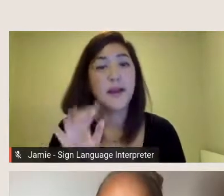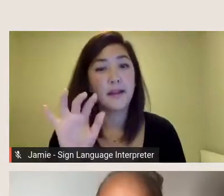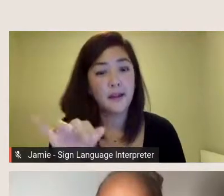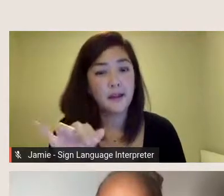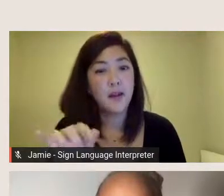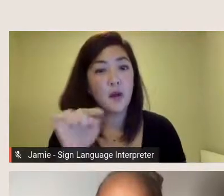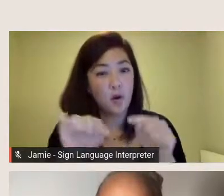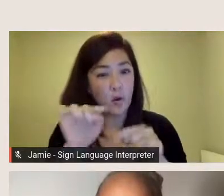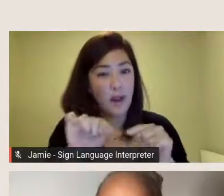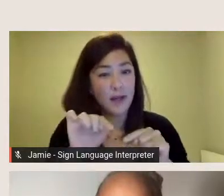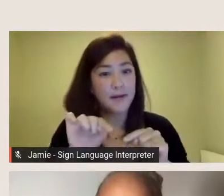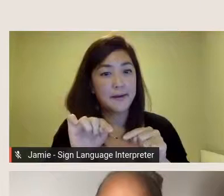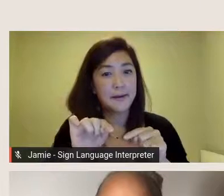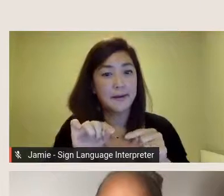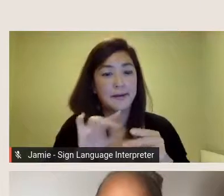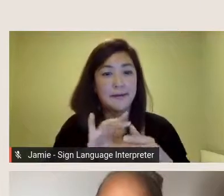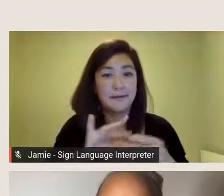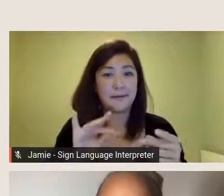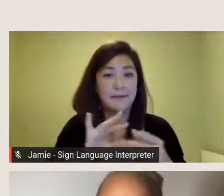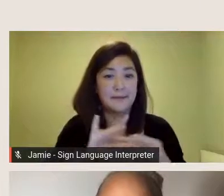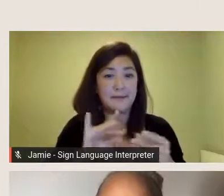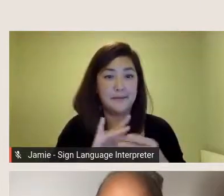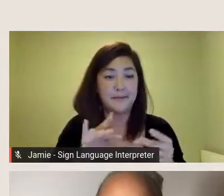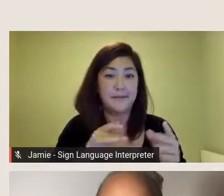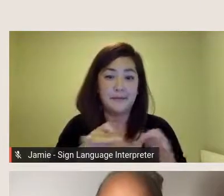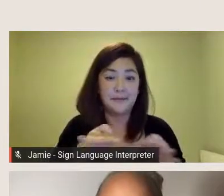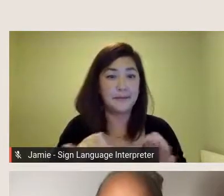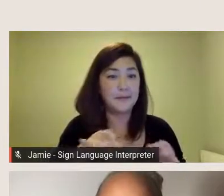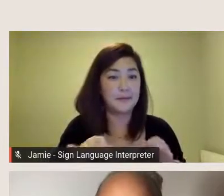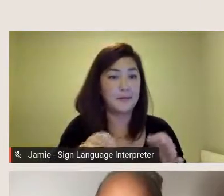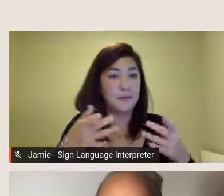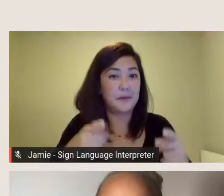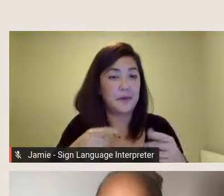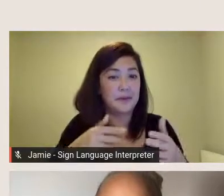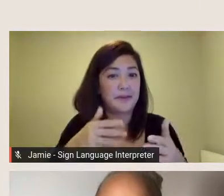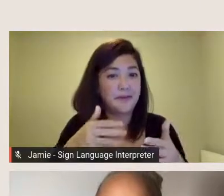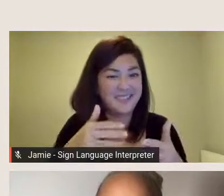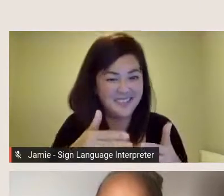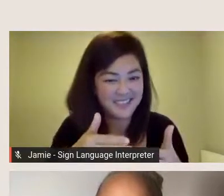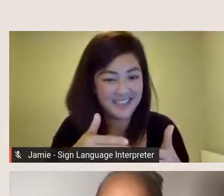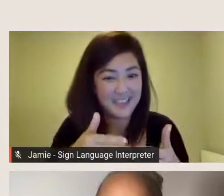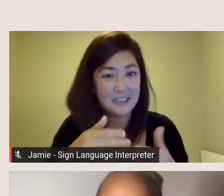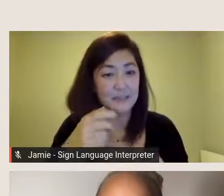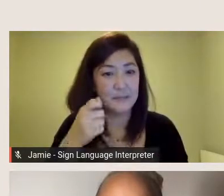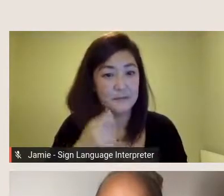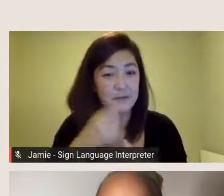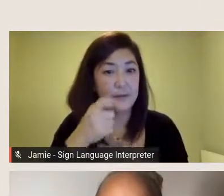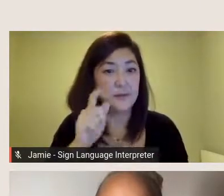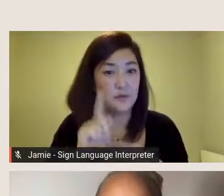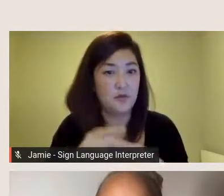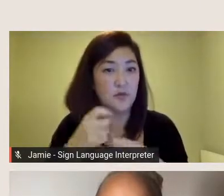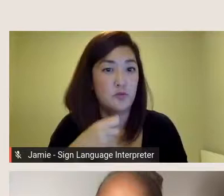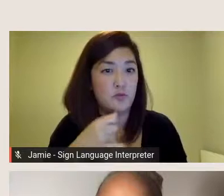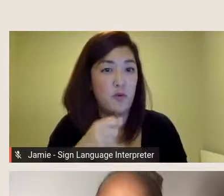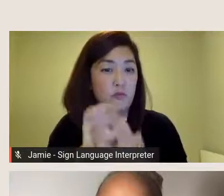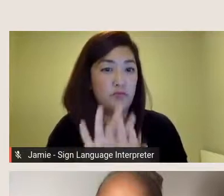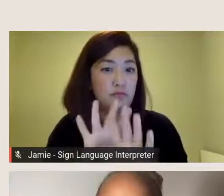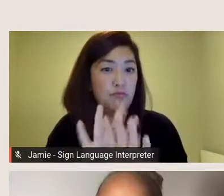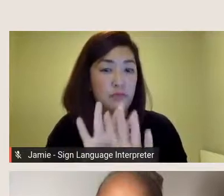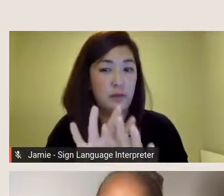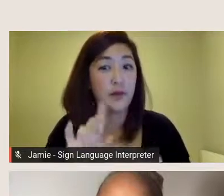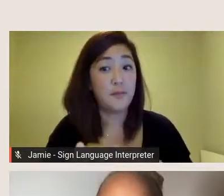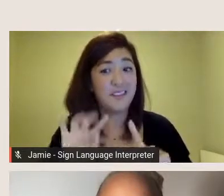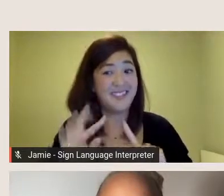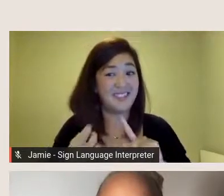sort of, retell the incident and all the stuff that kind of led up to that. But to first see, the footage of that